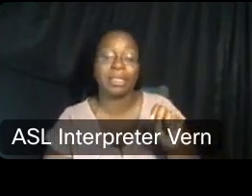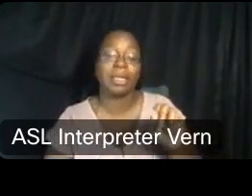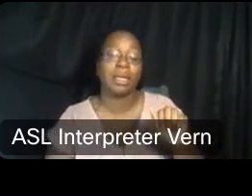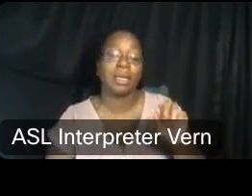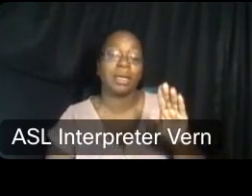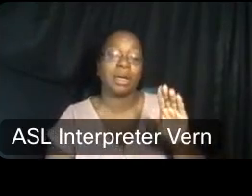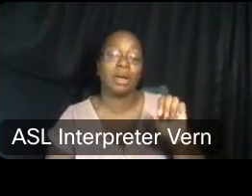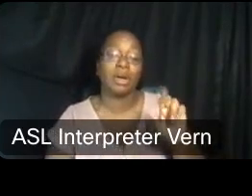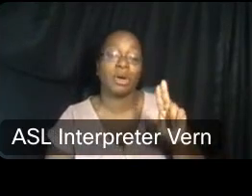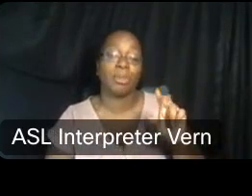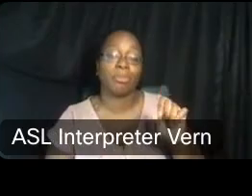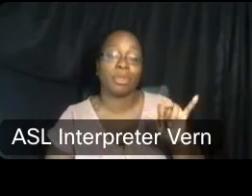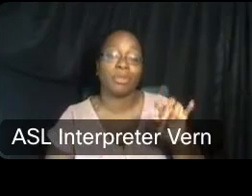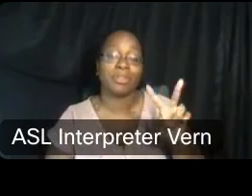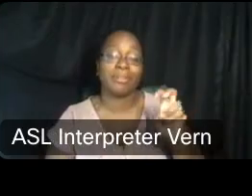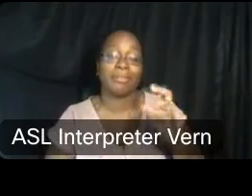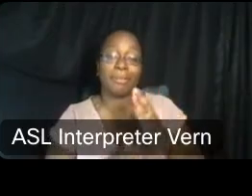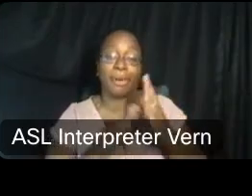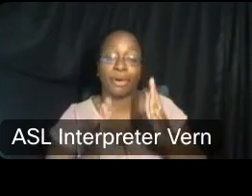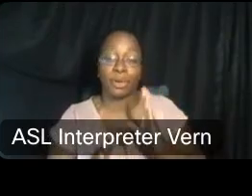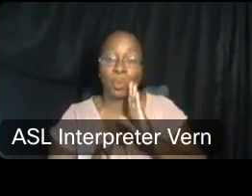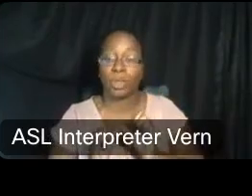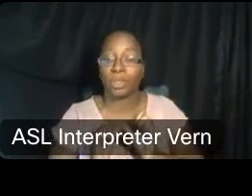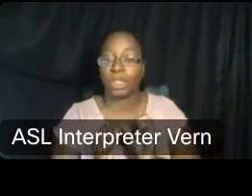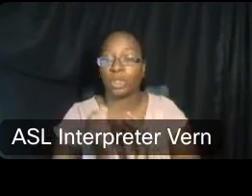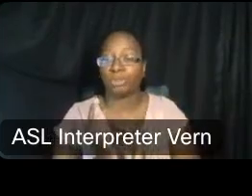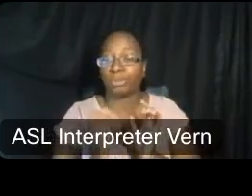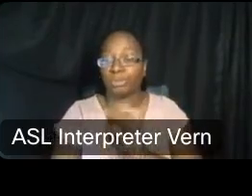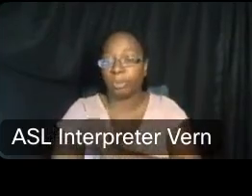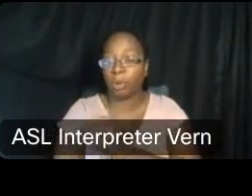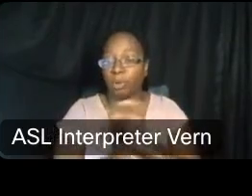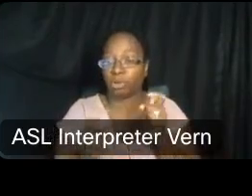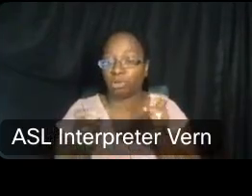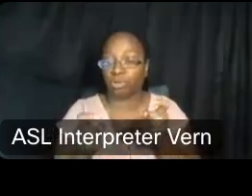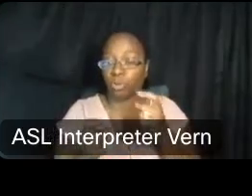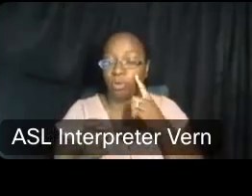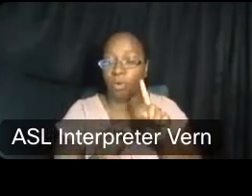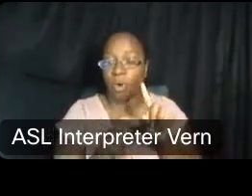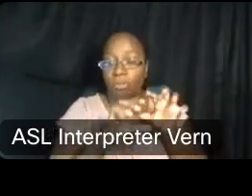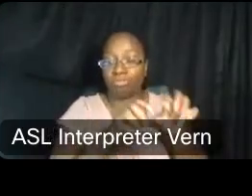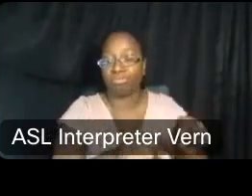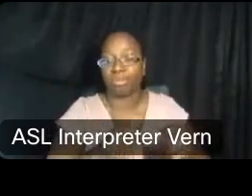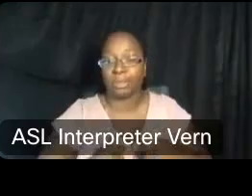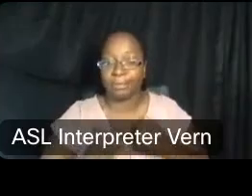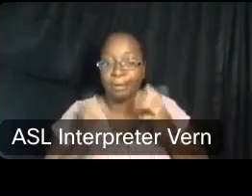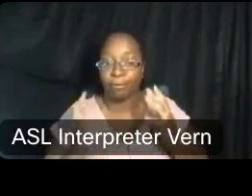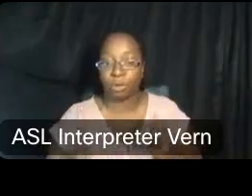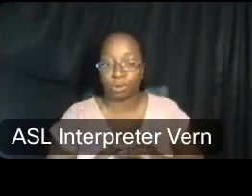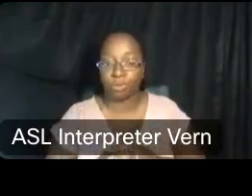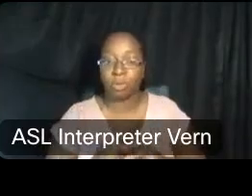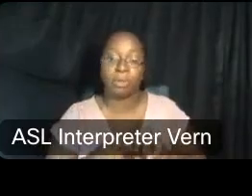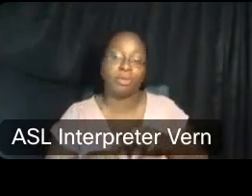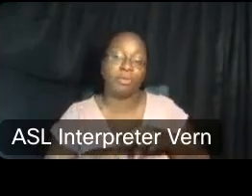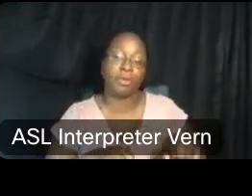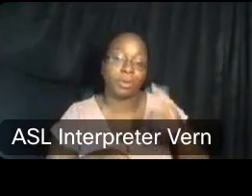And this is referred to as mental health coercion. And according to this survey that was done in collaboration with the